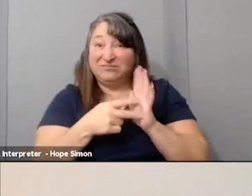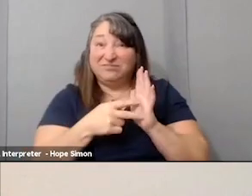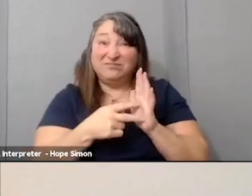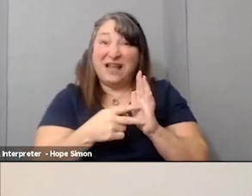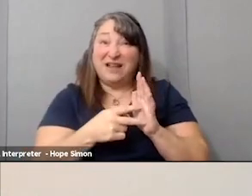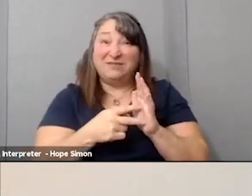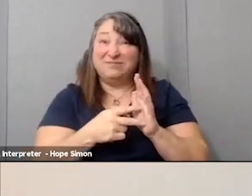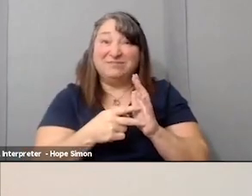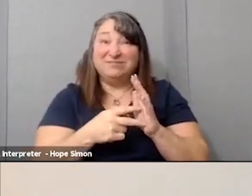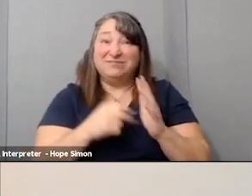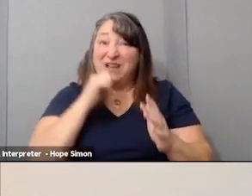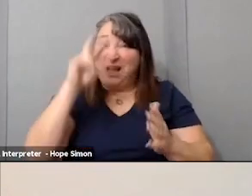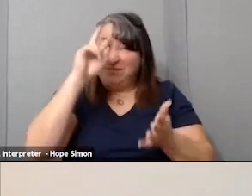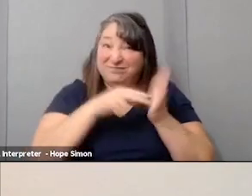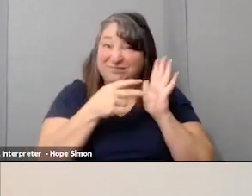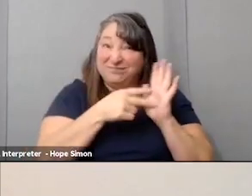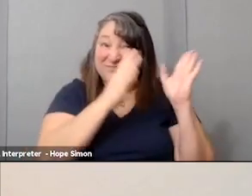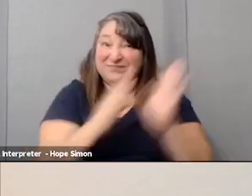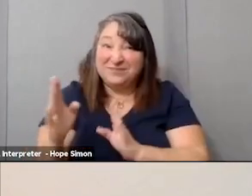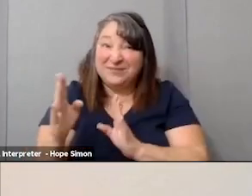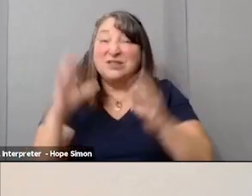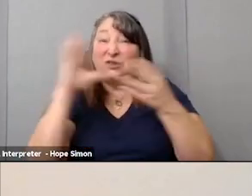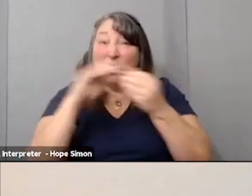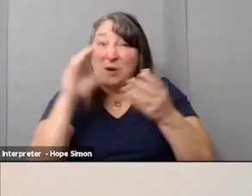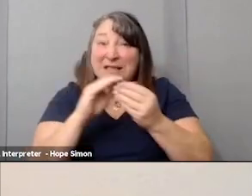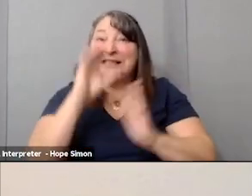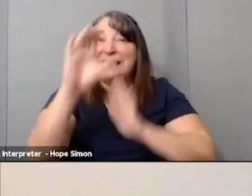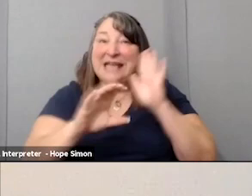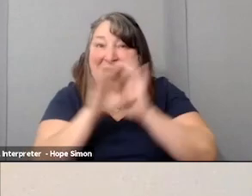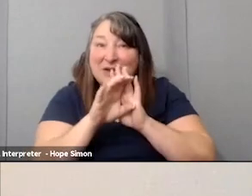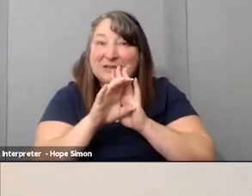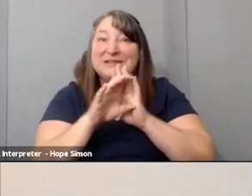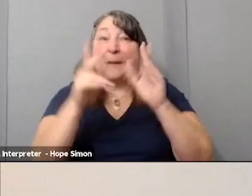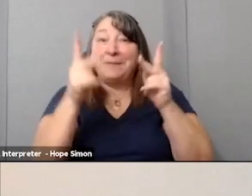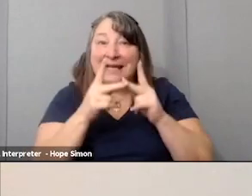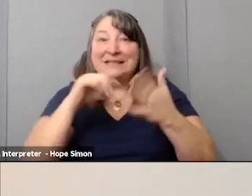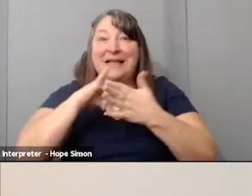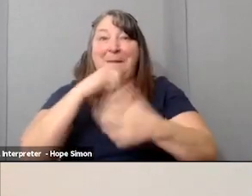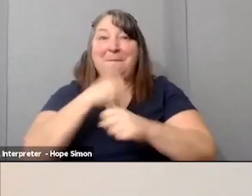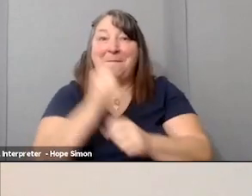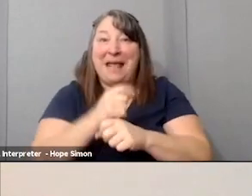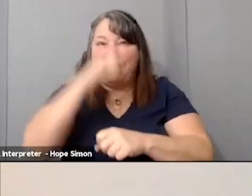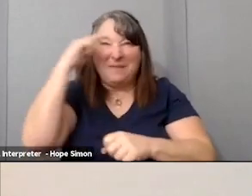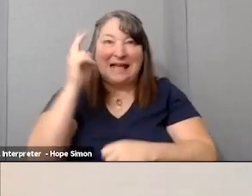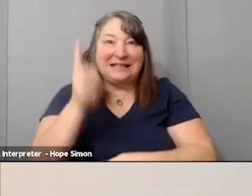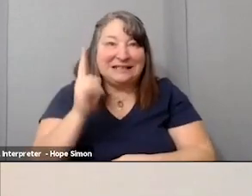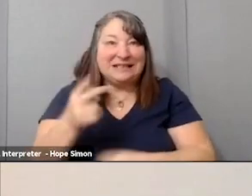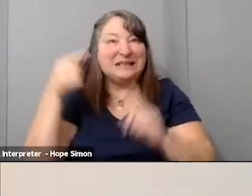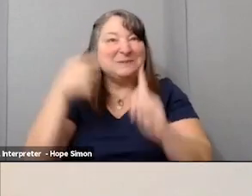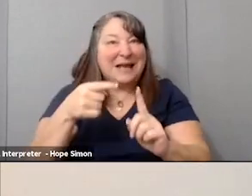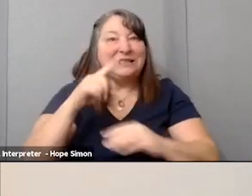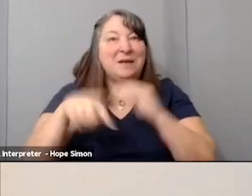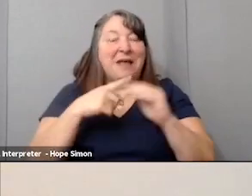stories, characters, and places that make up Black history, and especially the ones about the complicated lived experiences